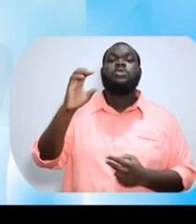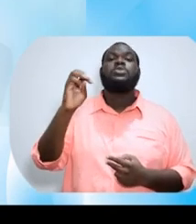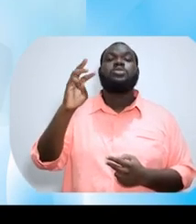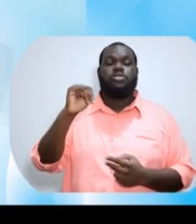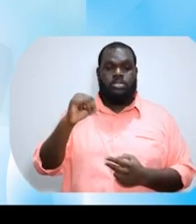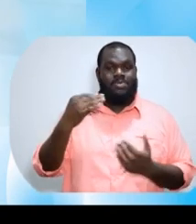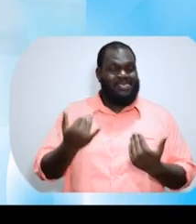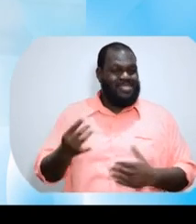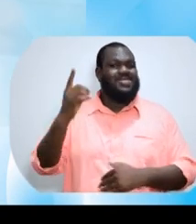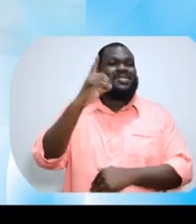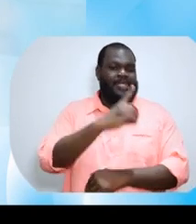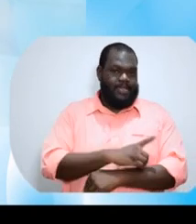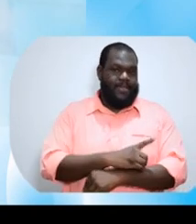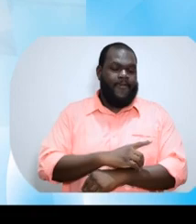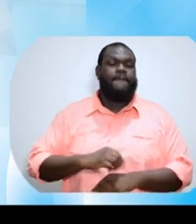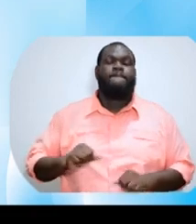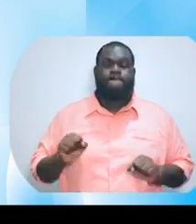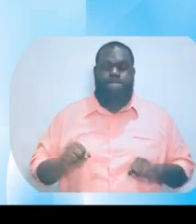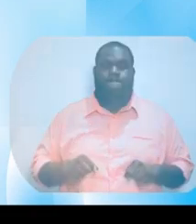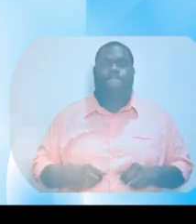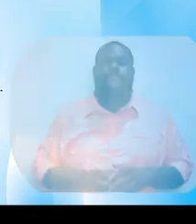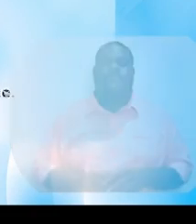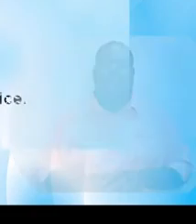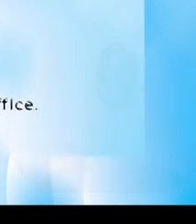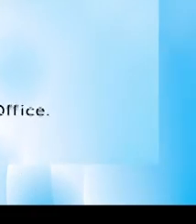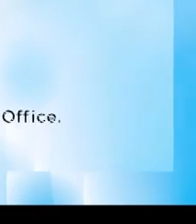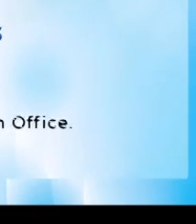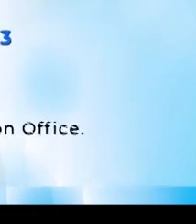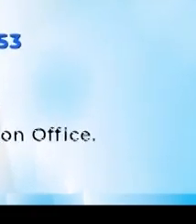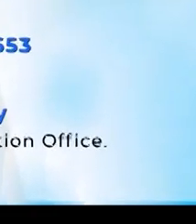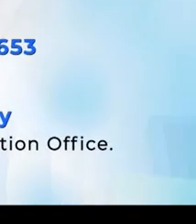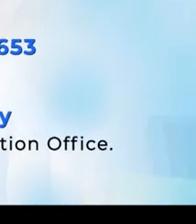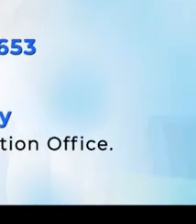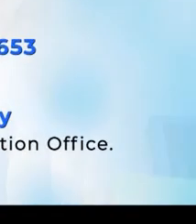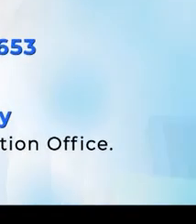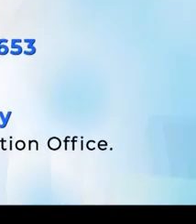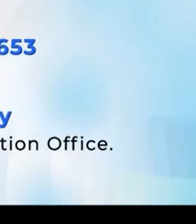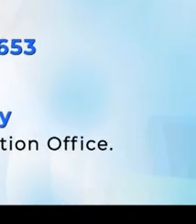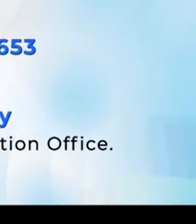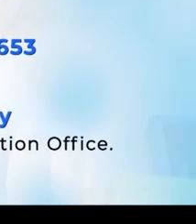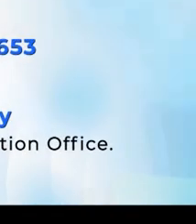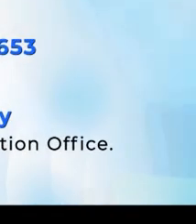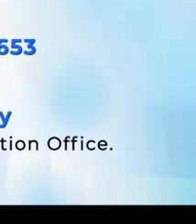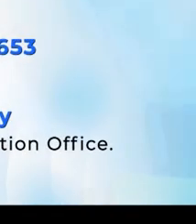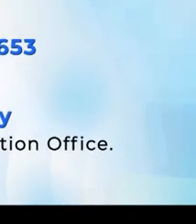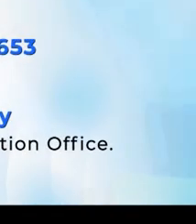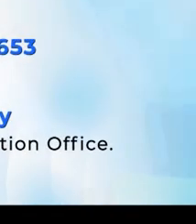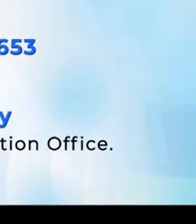www.gcom.org.gy. Follow GCOM on Facebook at Guyana Elections Commission. Contact us on